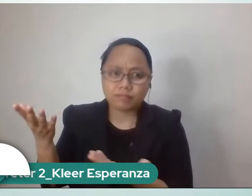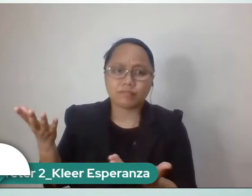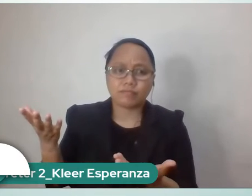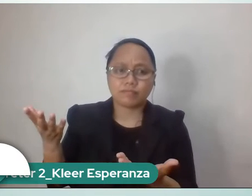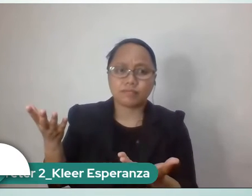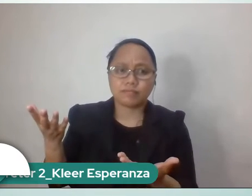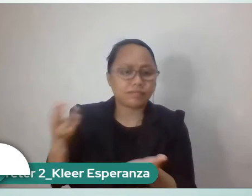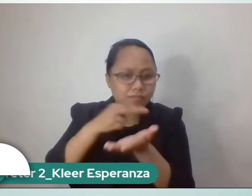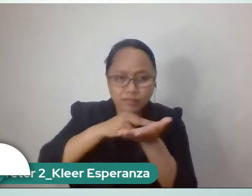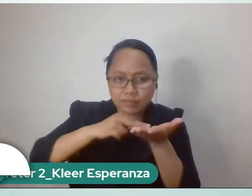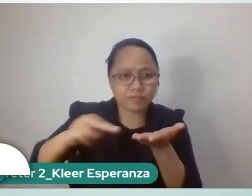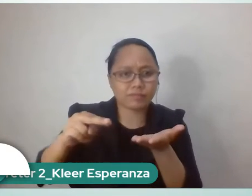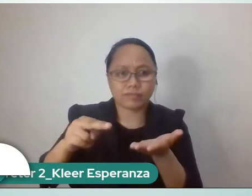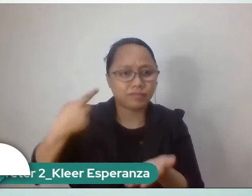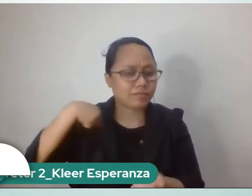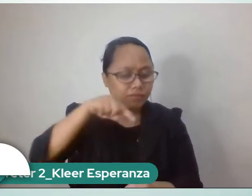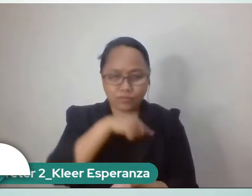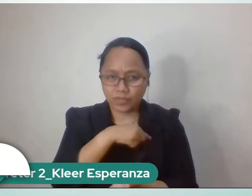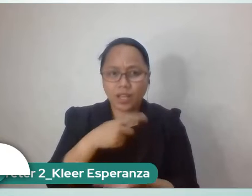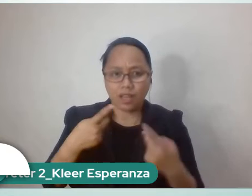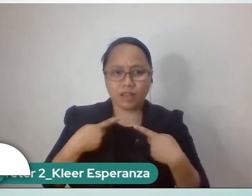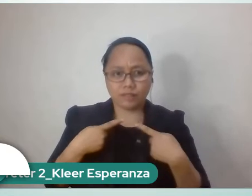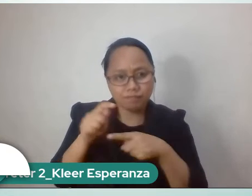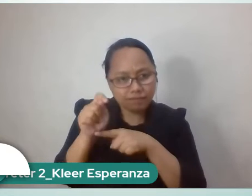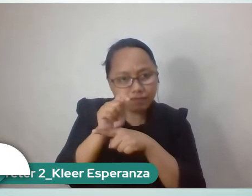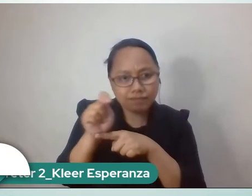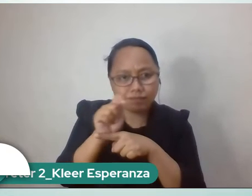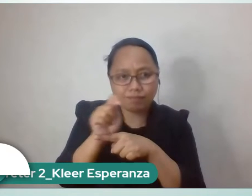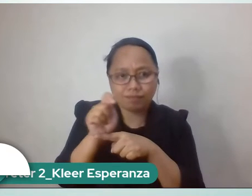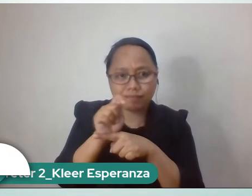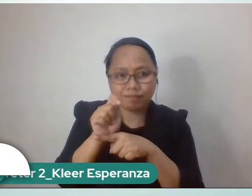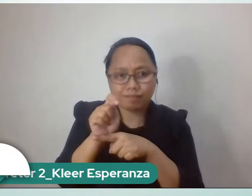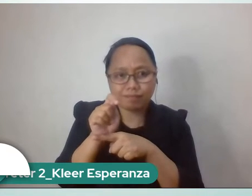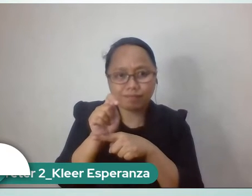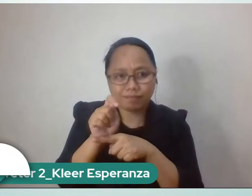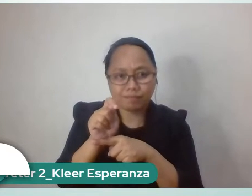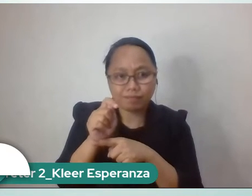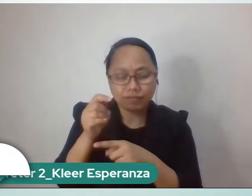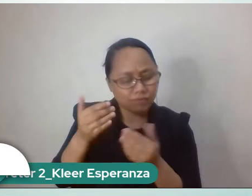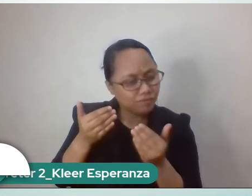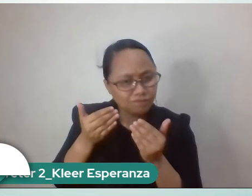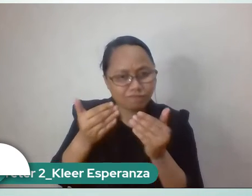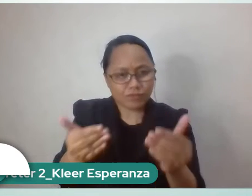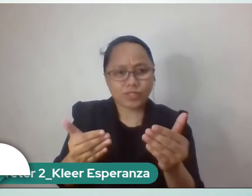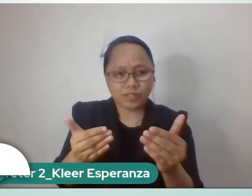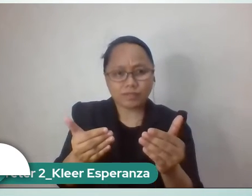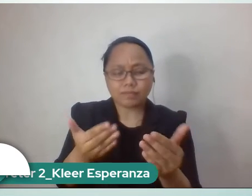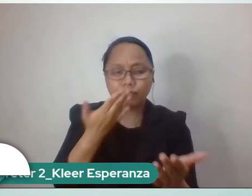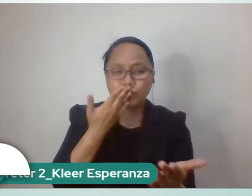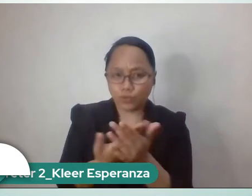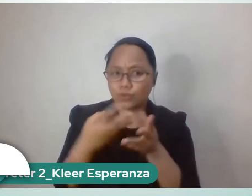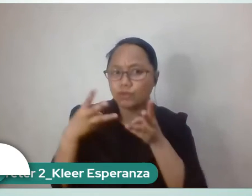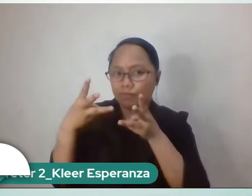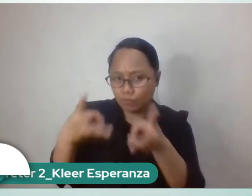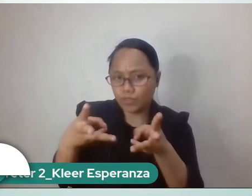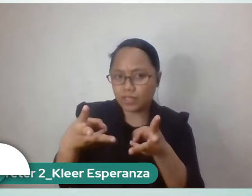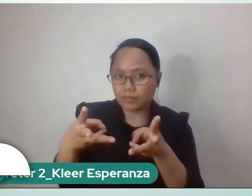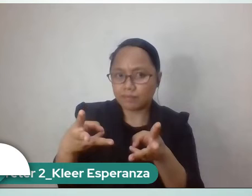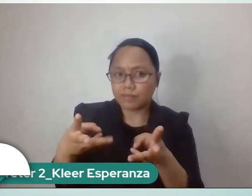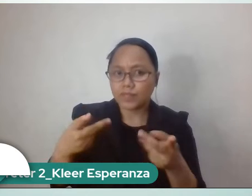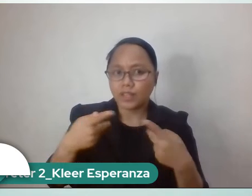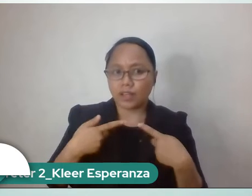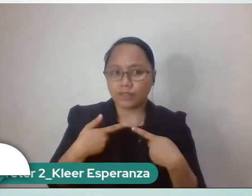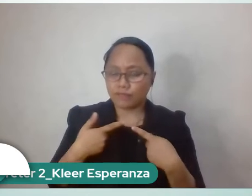guidelines, curriculum for training. And we have been working together and you work with the government